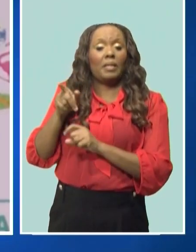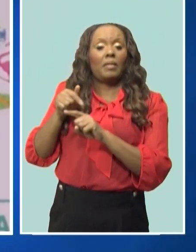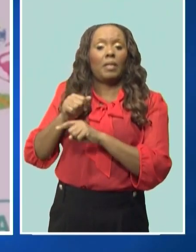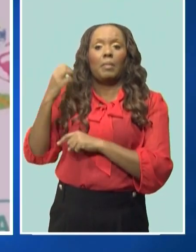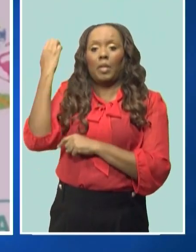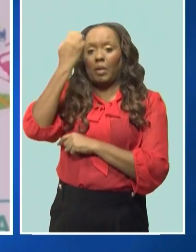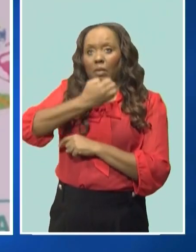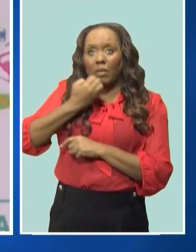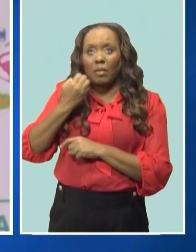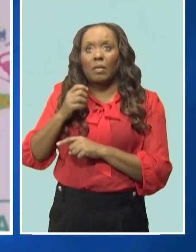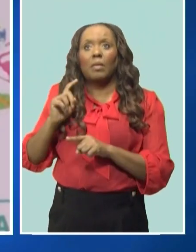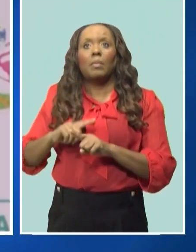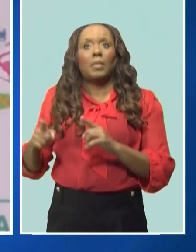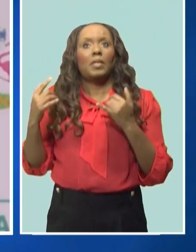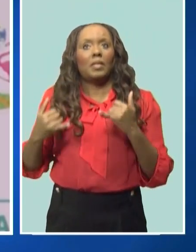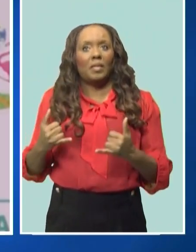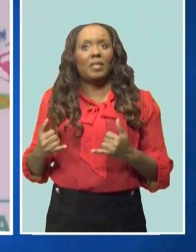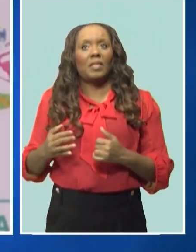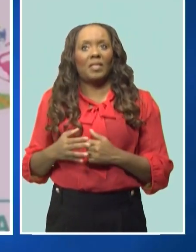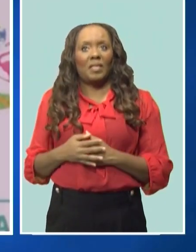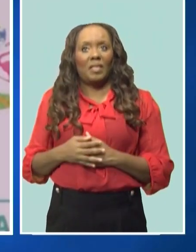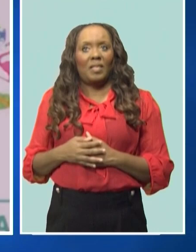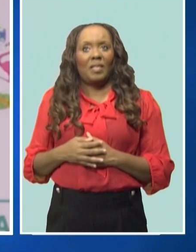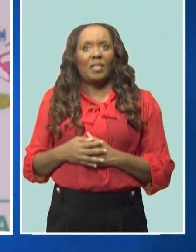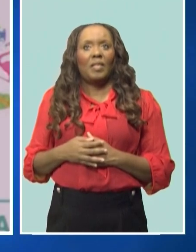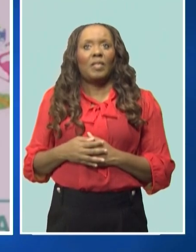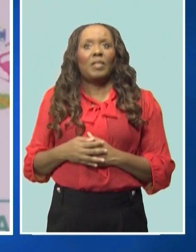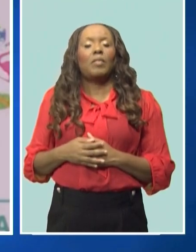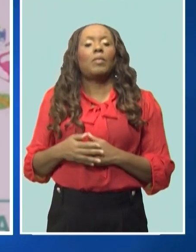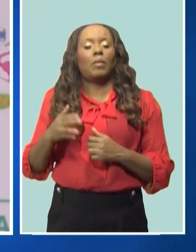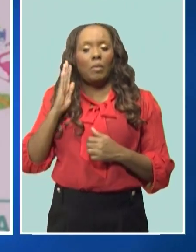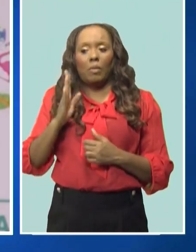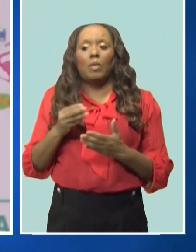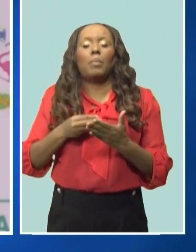are likely now to be coming from Dangote Cement.